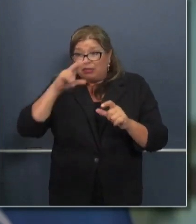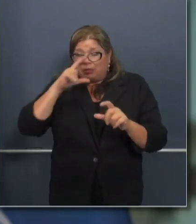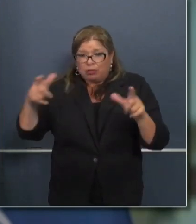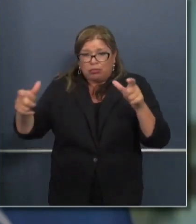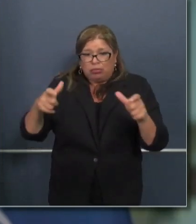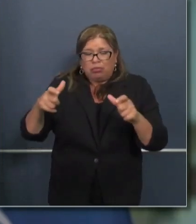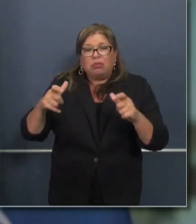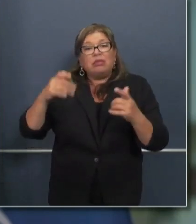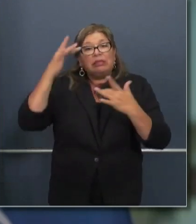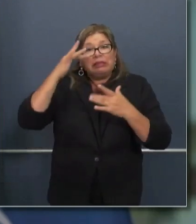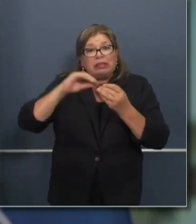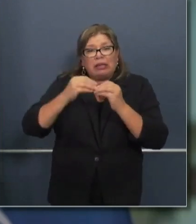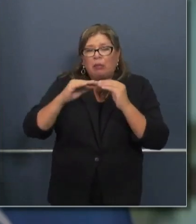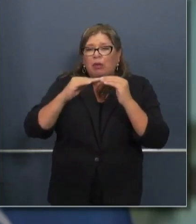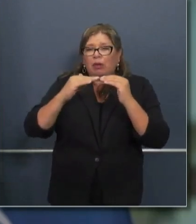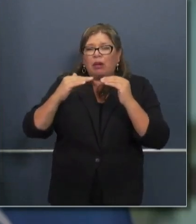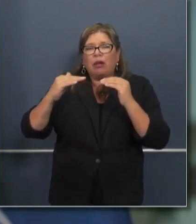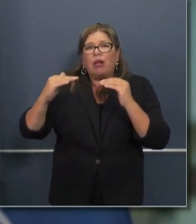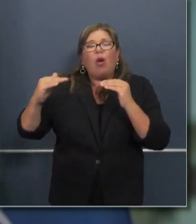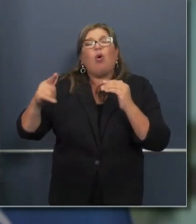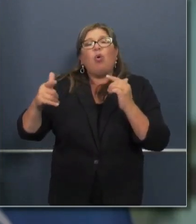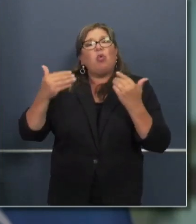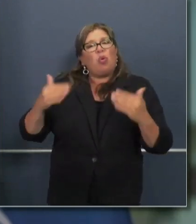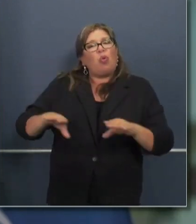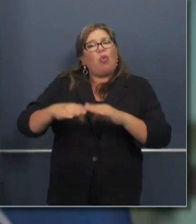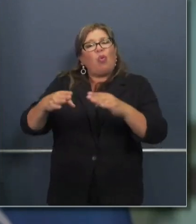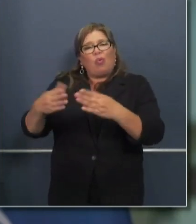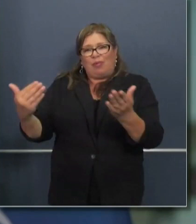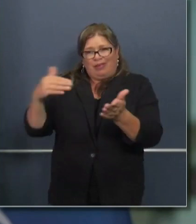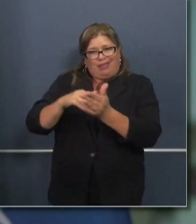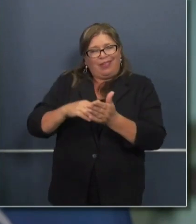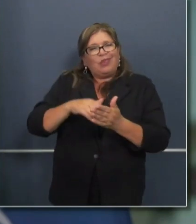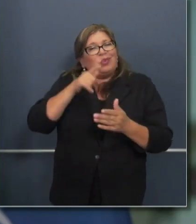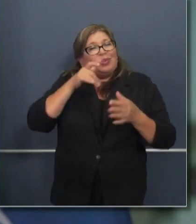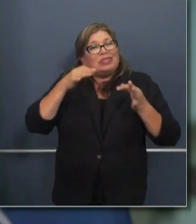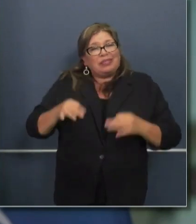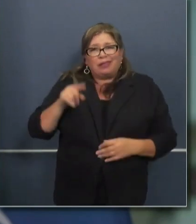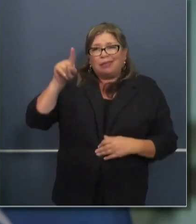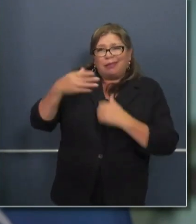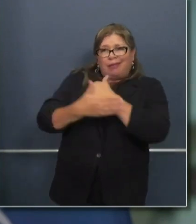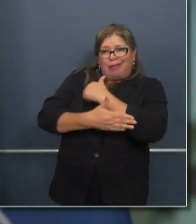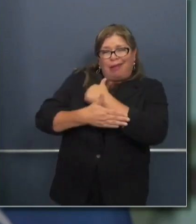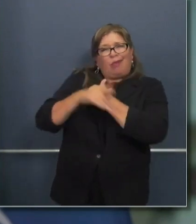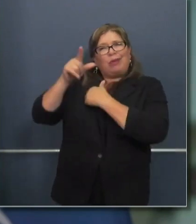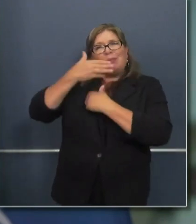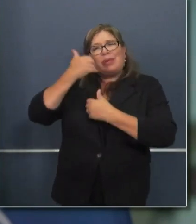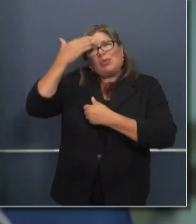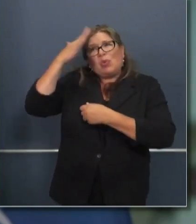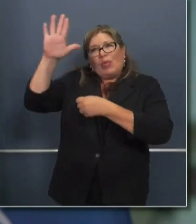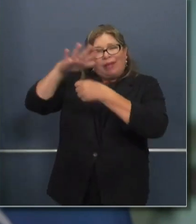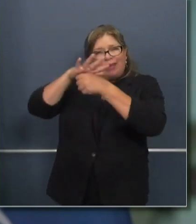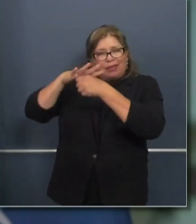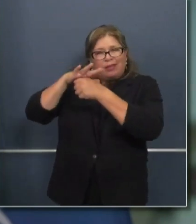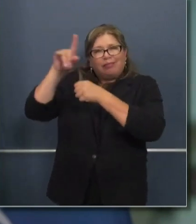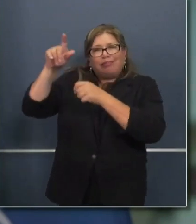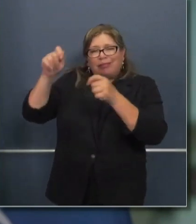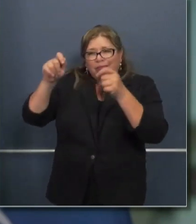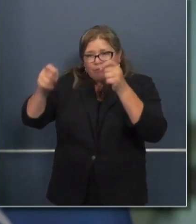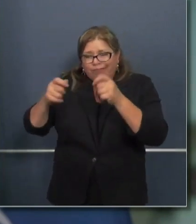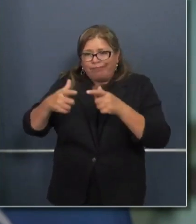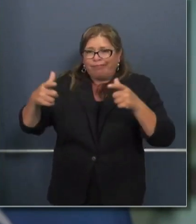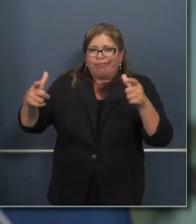directors and local elected officials. We put a lot of responsibility into